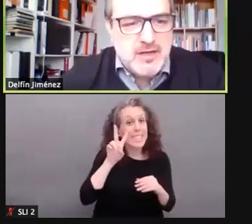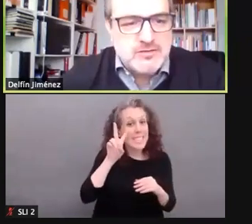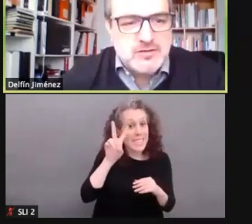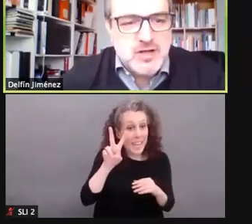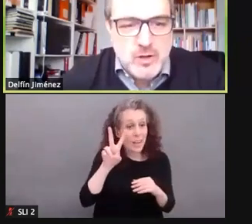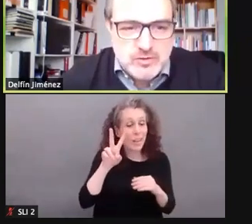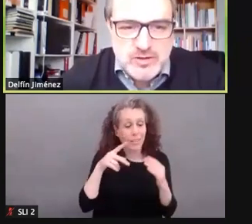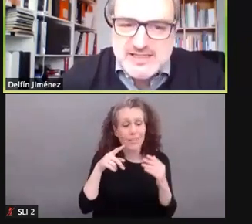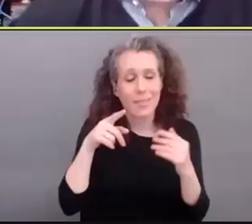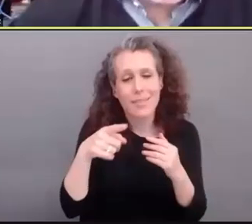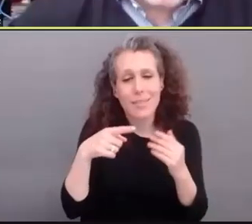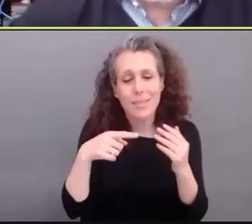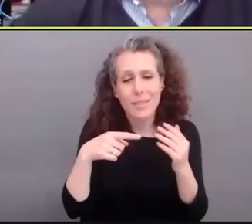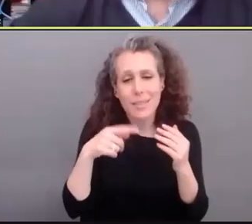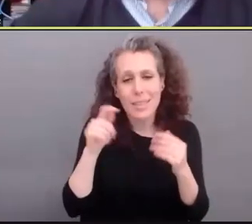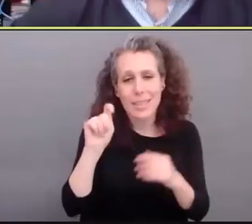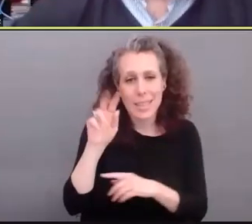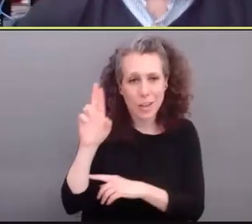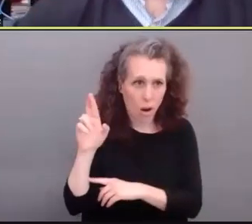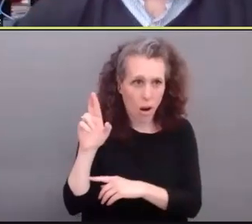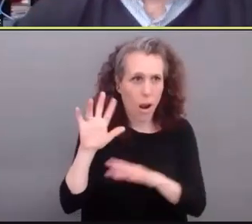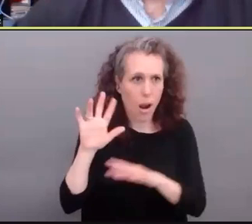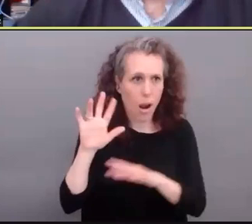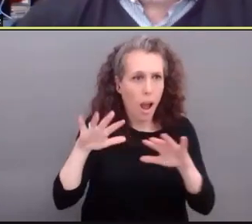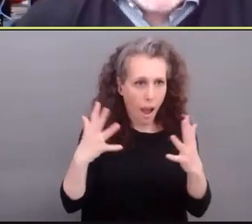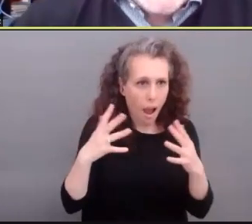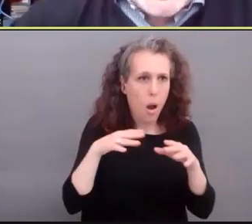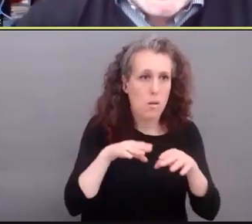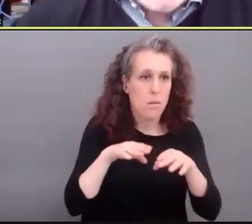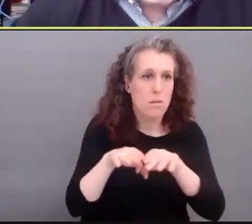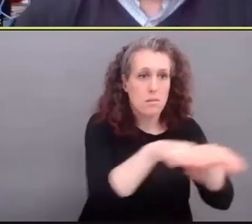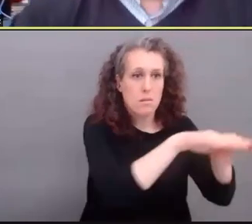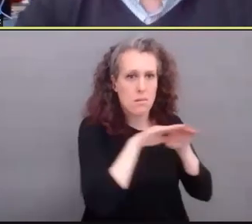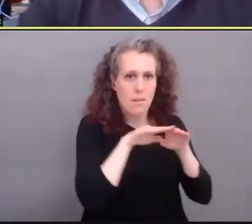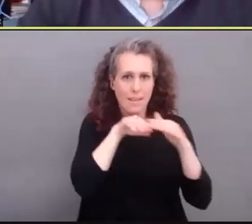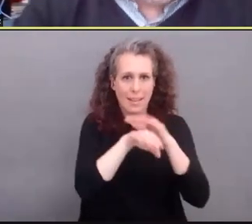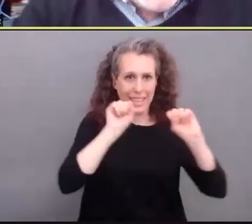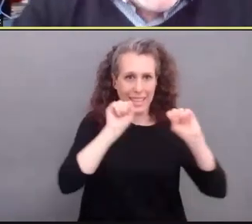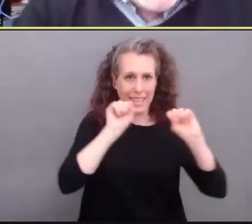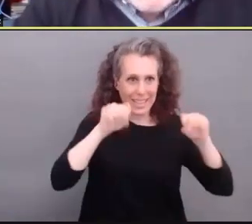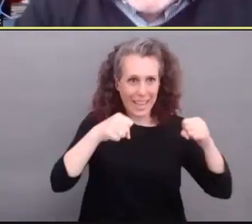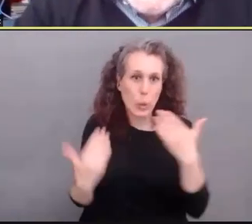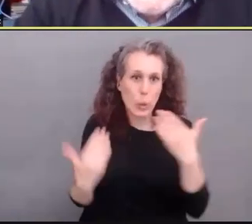about how to assess conformity against this new standard. the EN